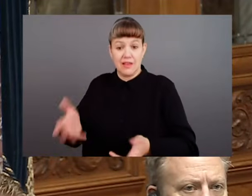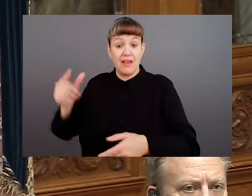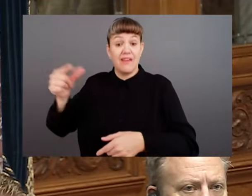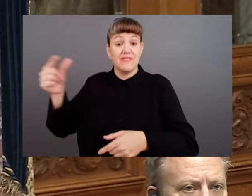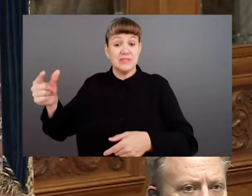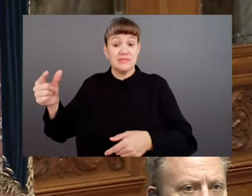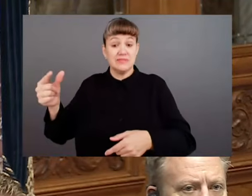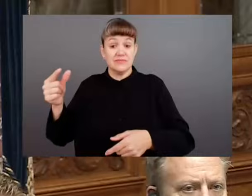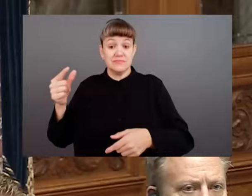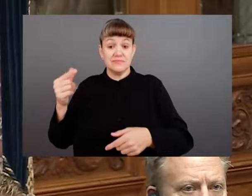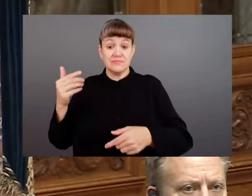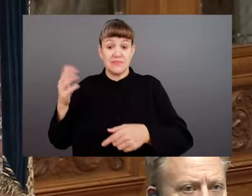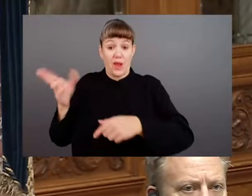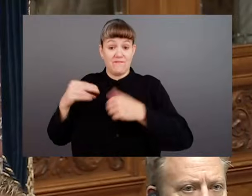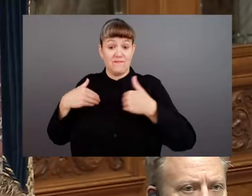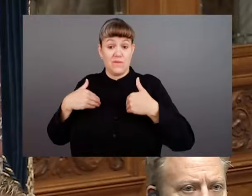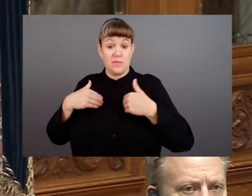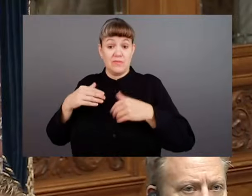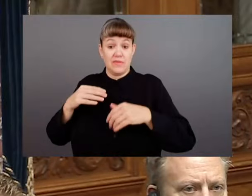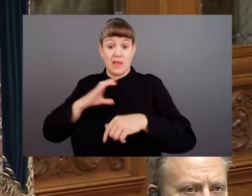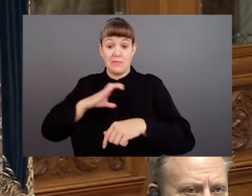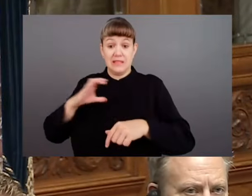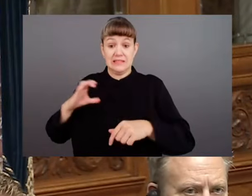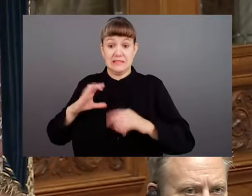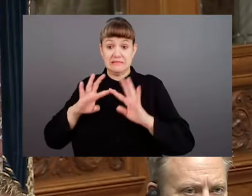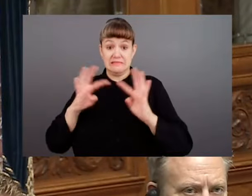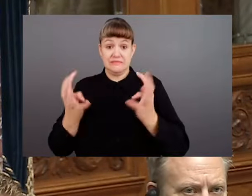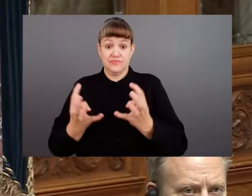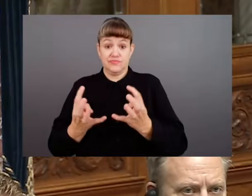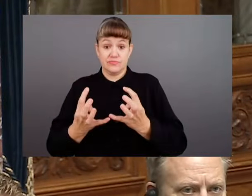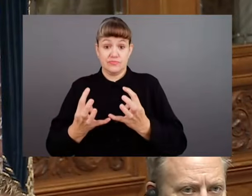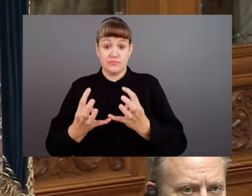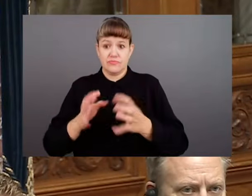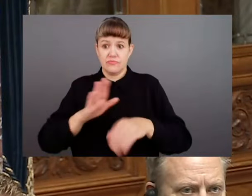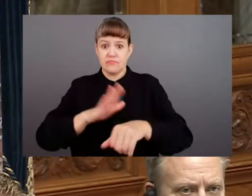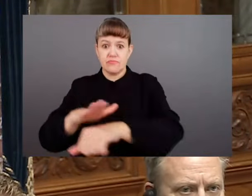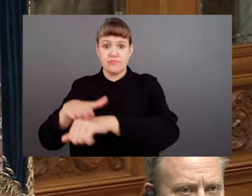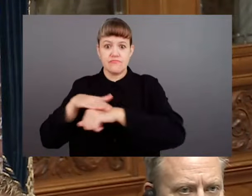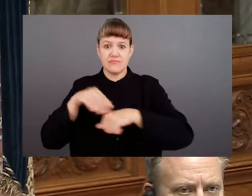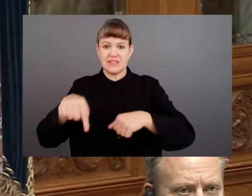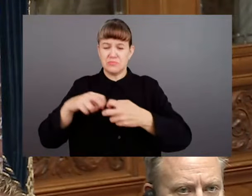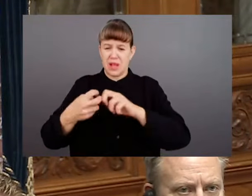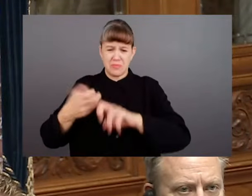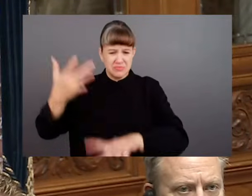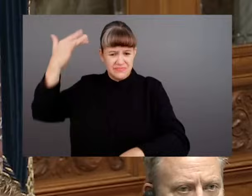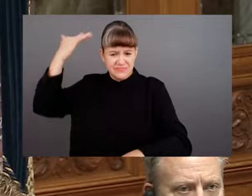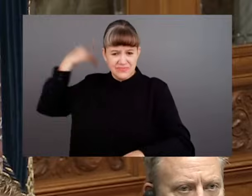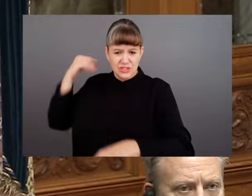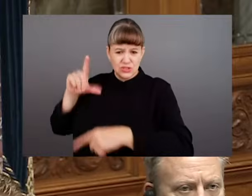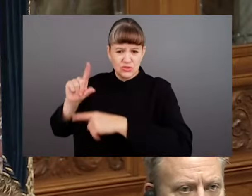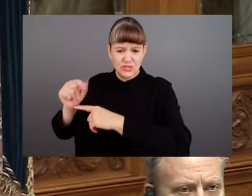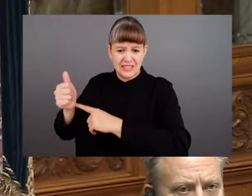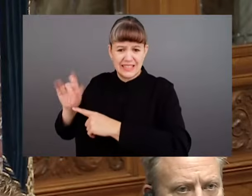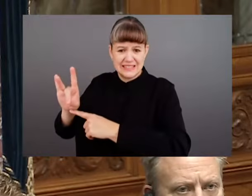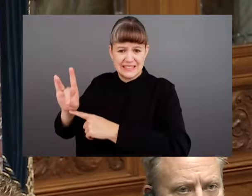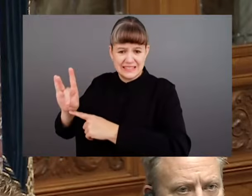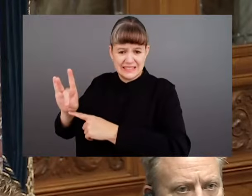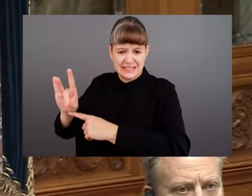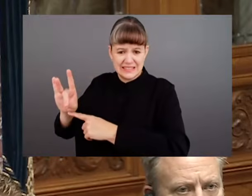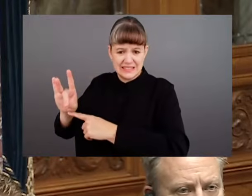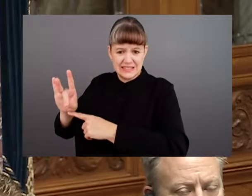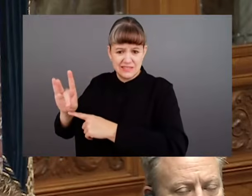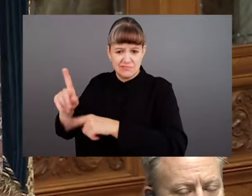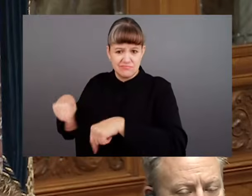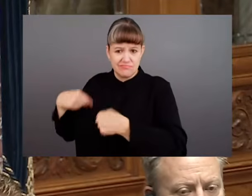February 2024. With business confidence at an all-time low, will the Premier commit today to reactivating the Small